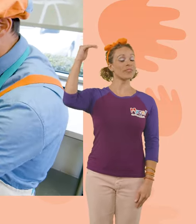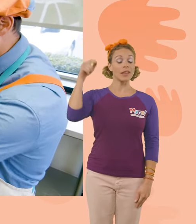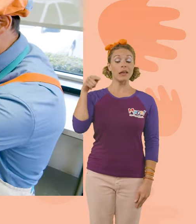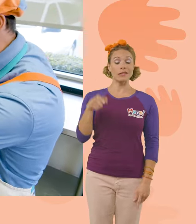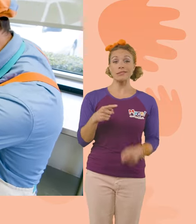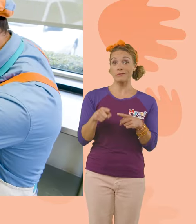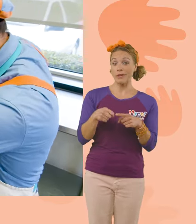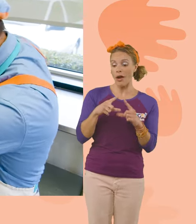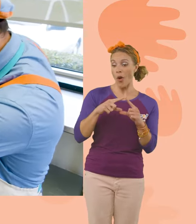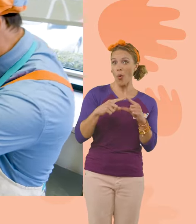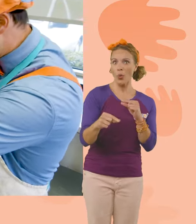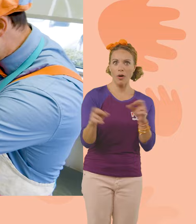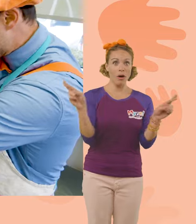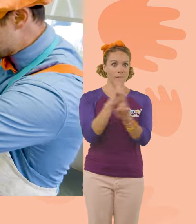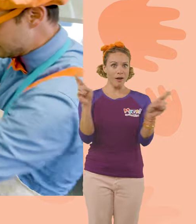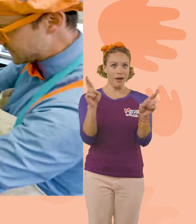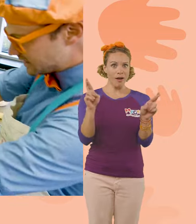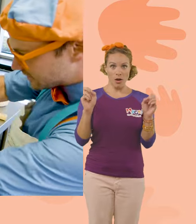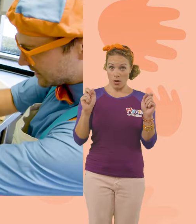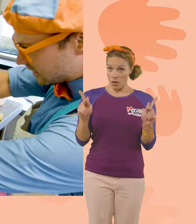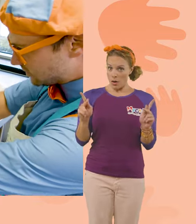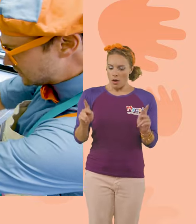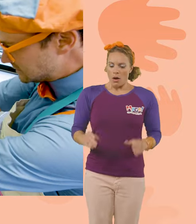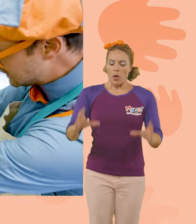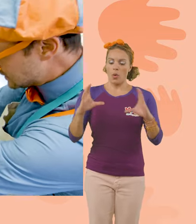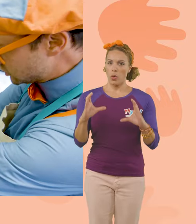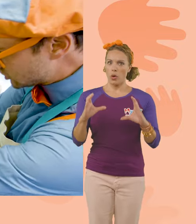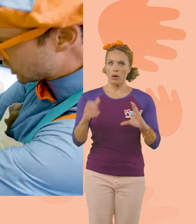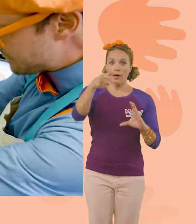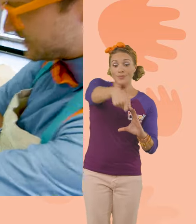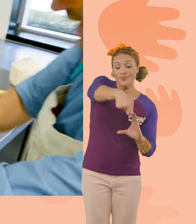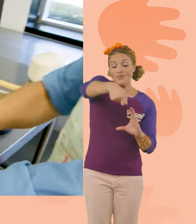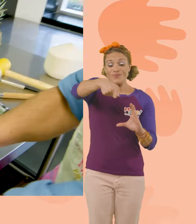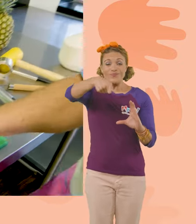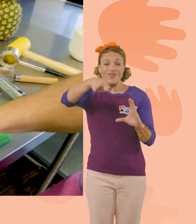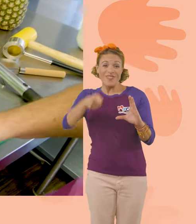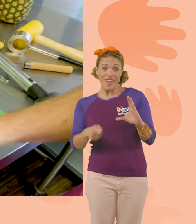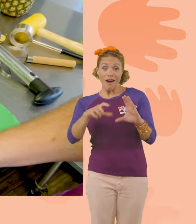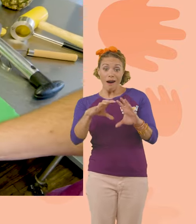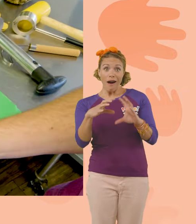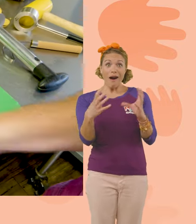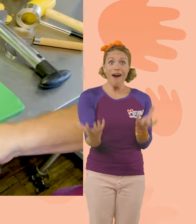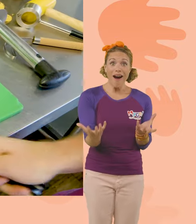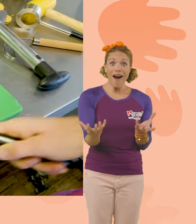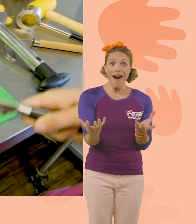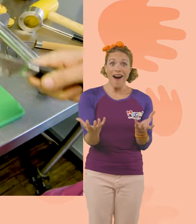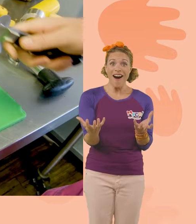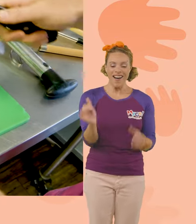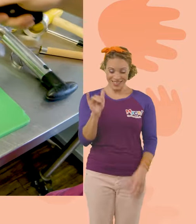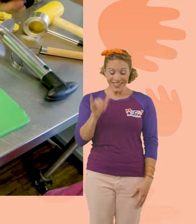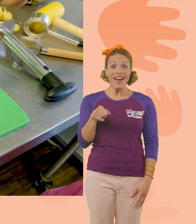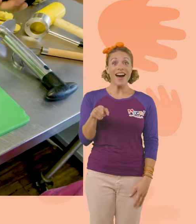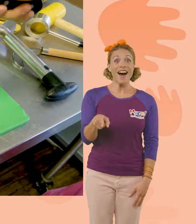this knife. Ready? Okay, here we go. Chop it in half, just like